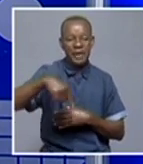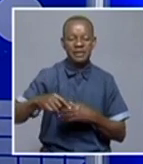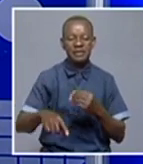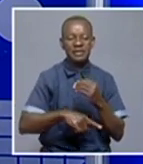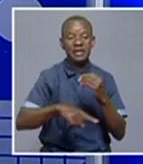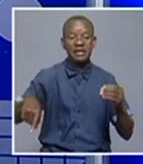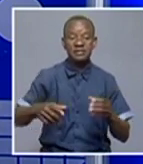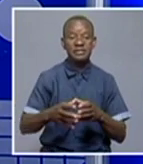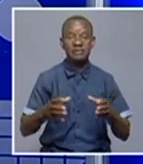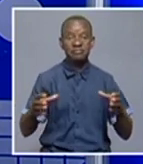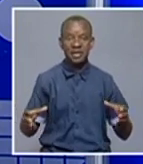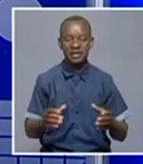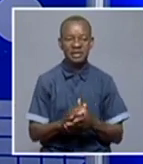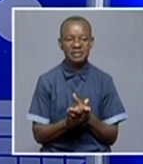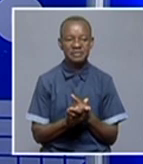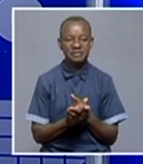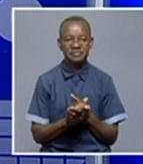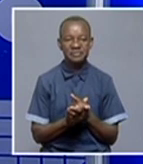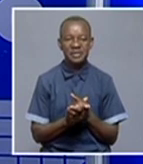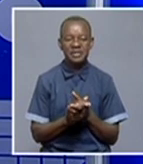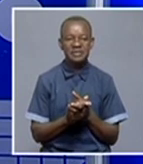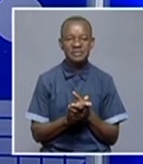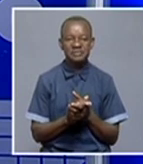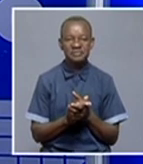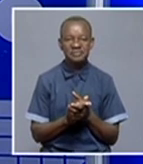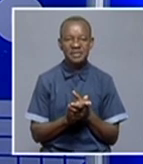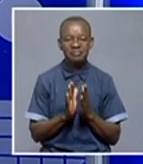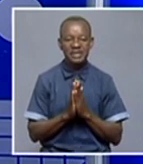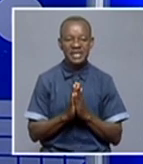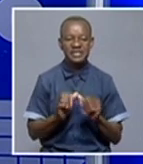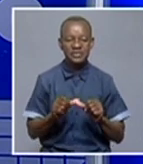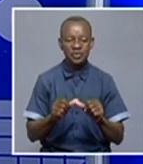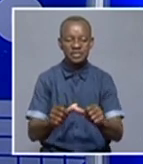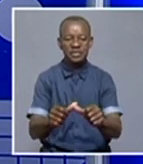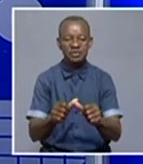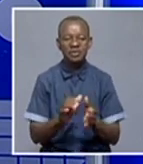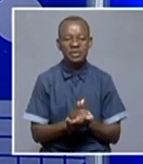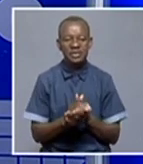this point in time. And where will you be updating us from tomorrow when the polls open?